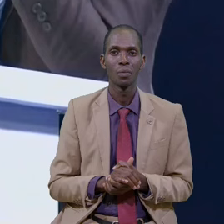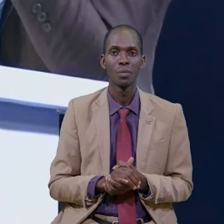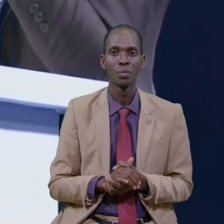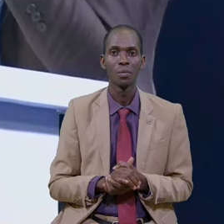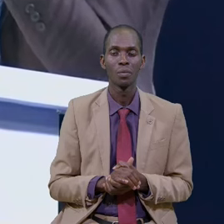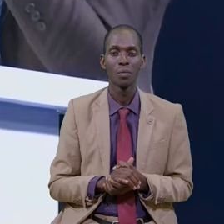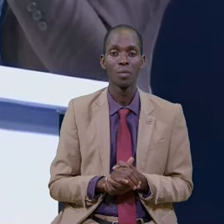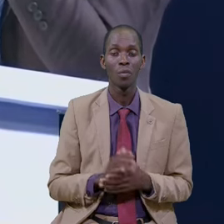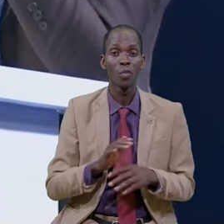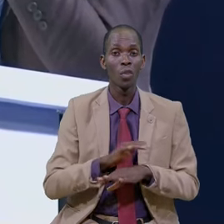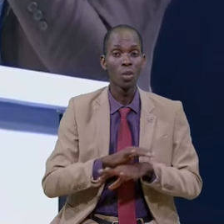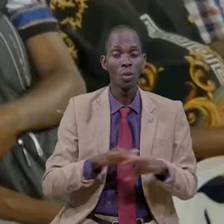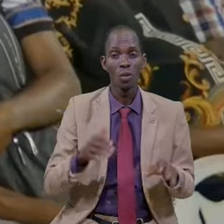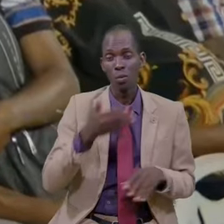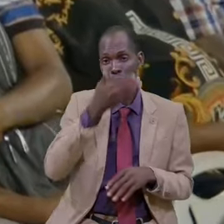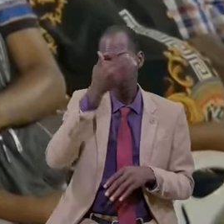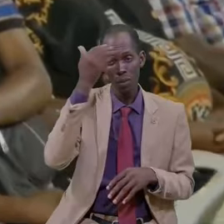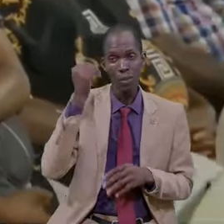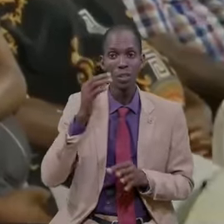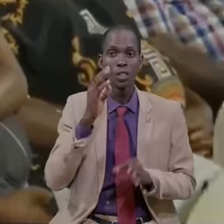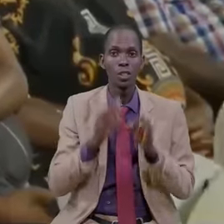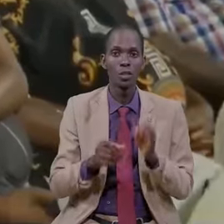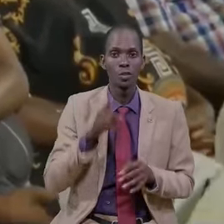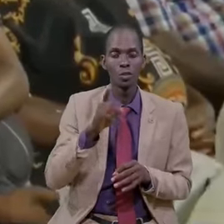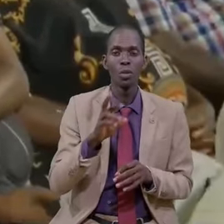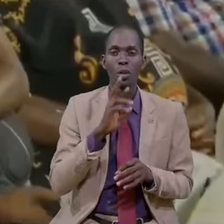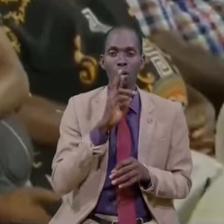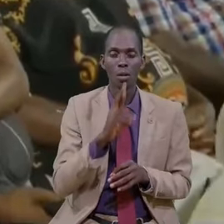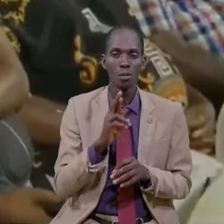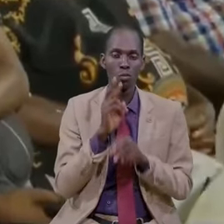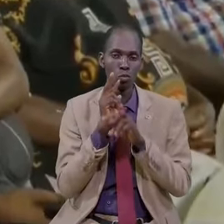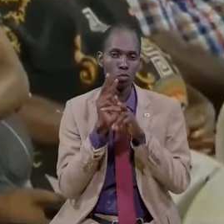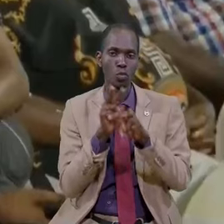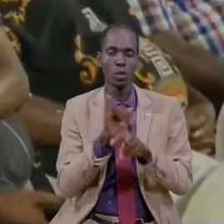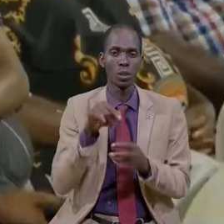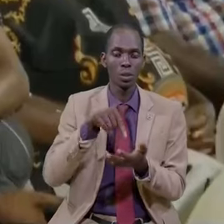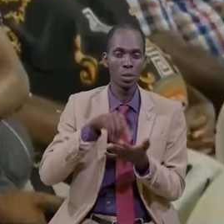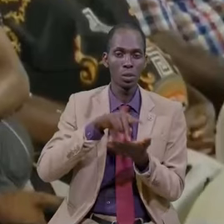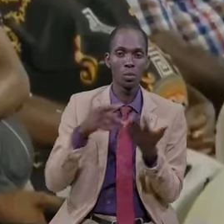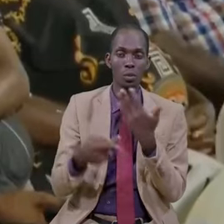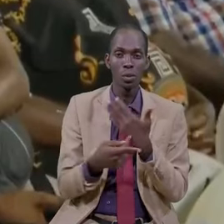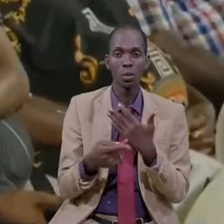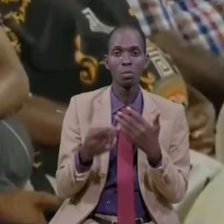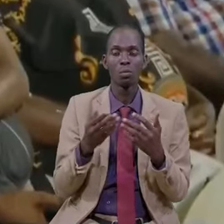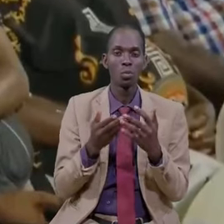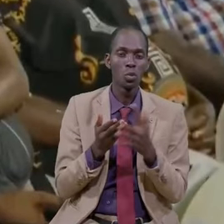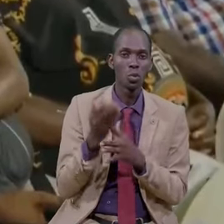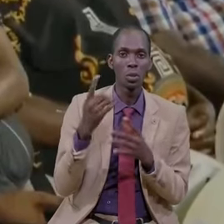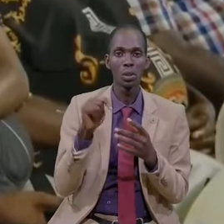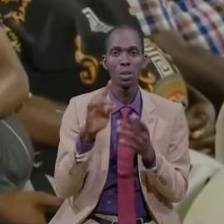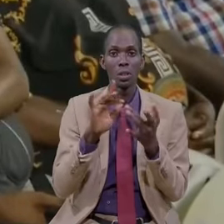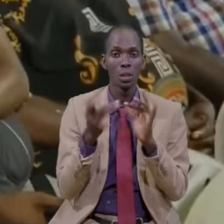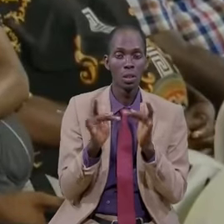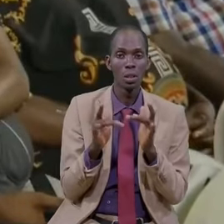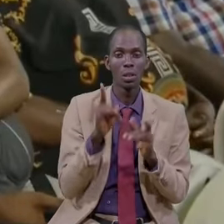don't forget if you are watching online you give your life to Christ after the